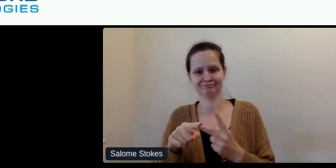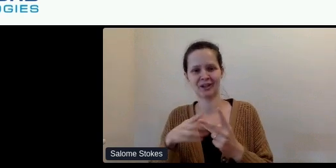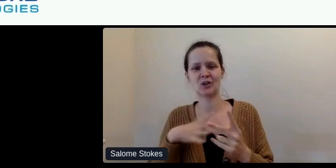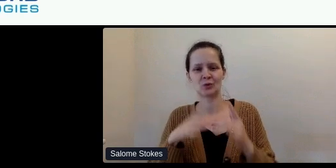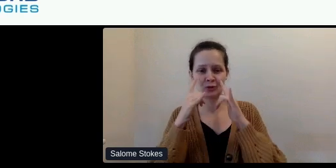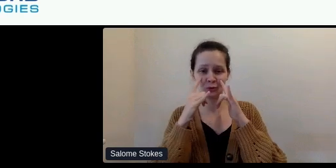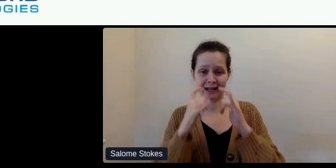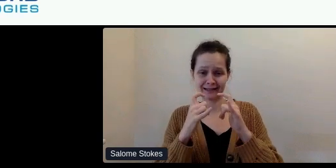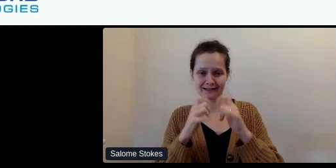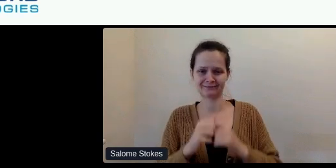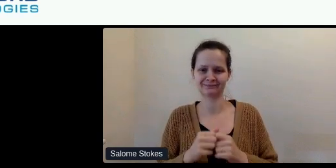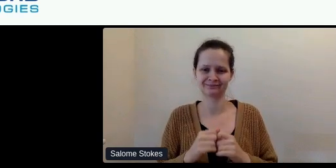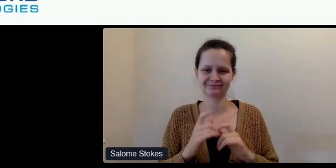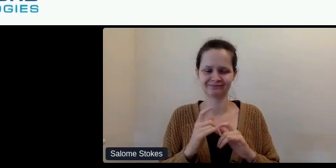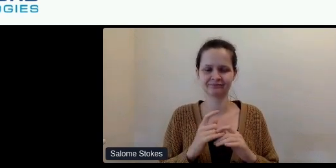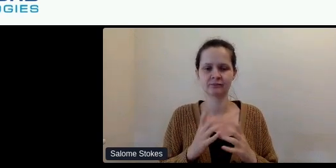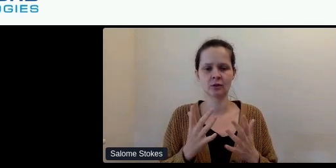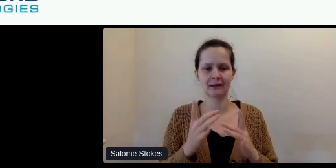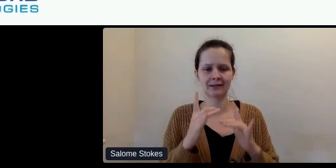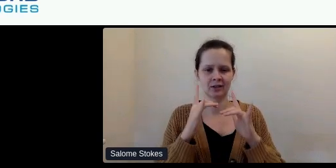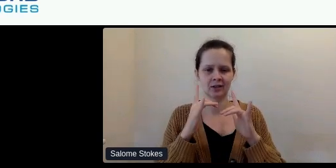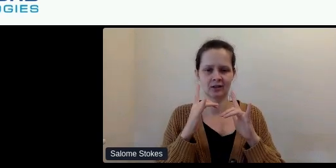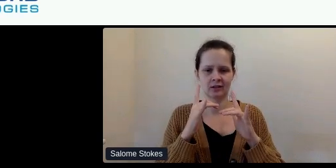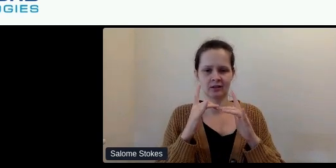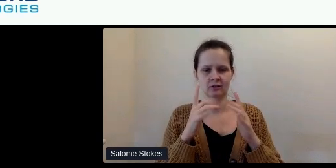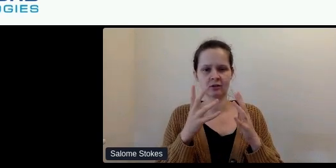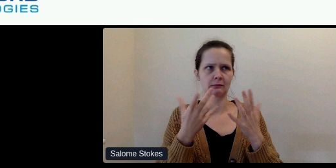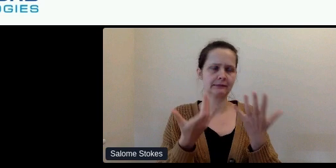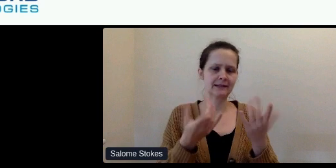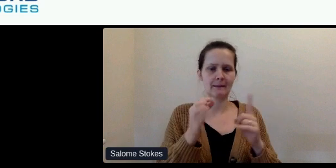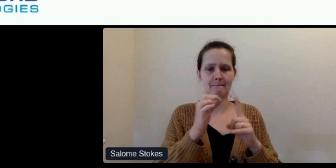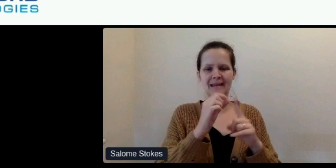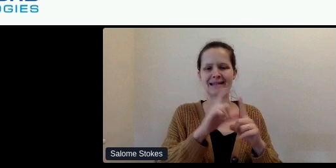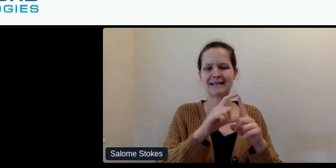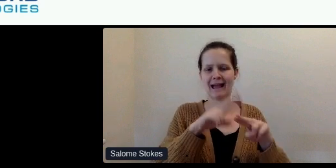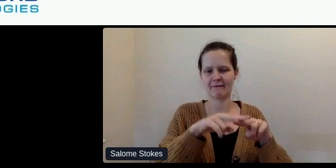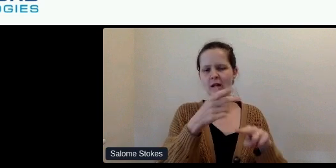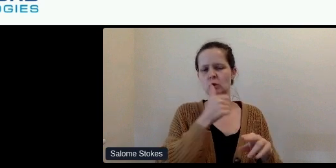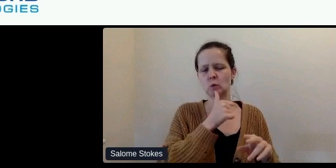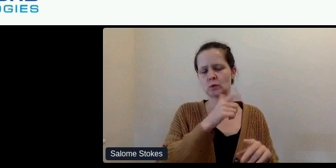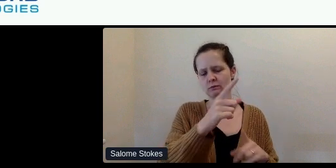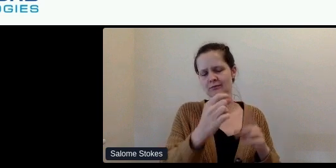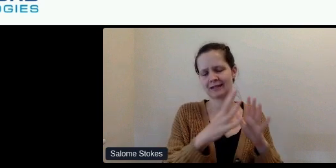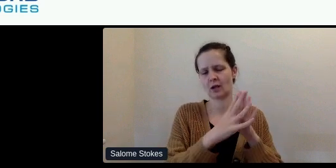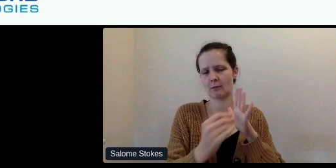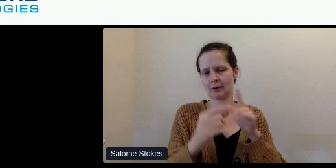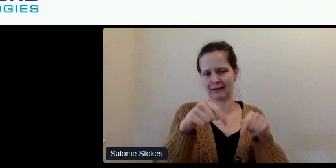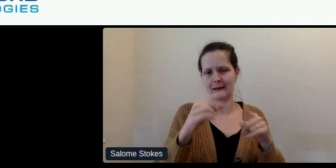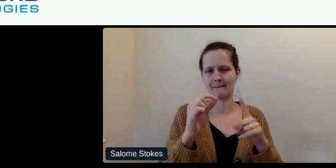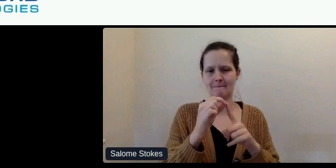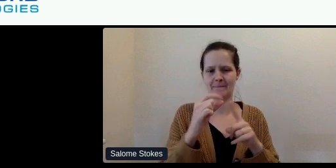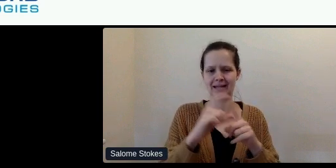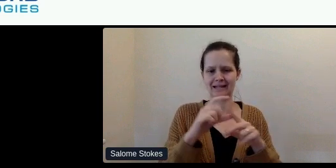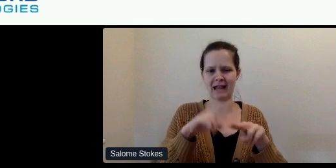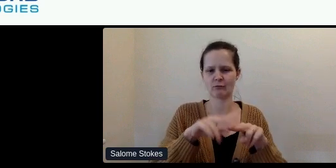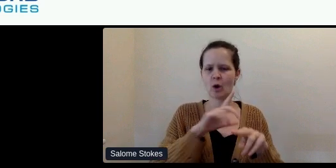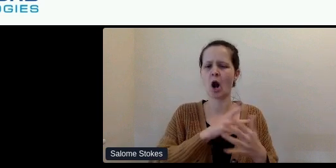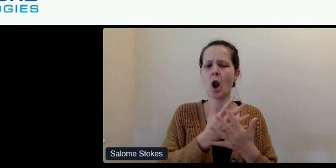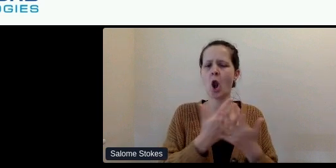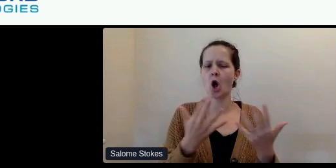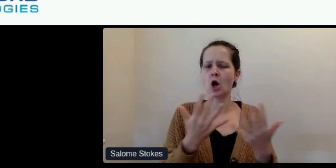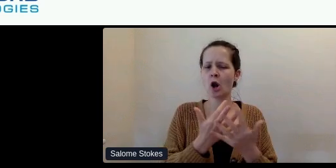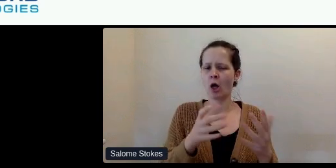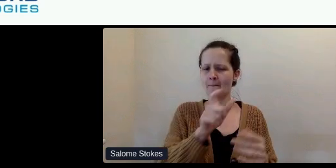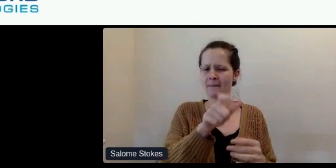You want to check them against, particularly if it's PDFs. I've picked PDF because that's often an issue for a lot of people. They may have a